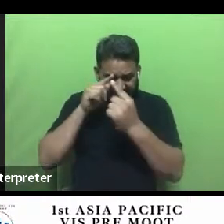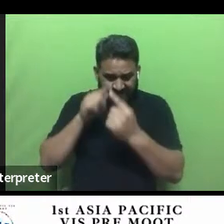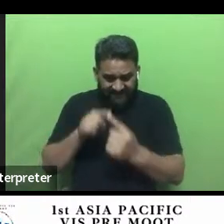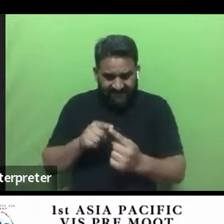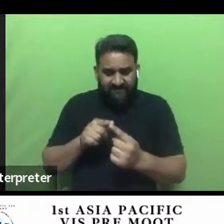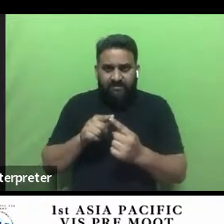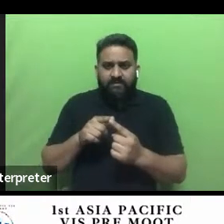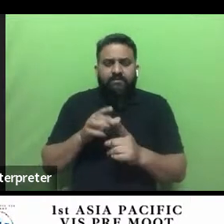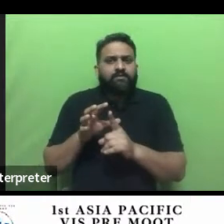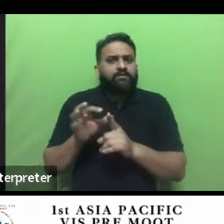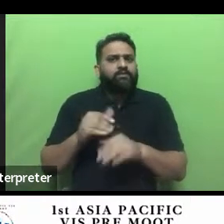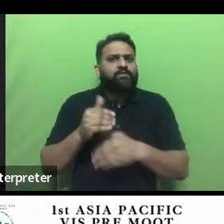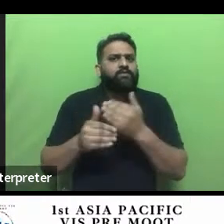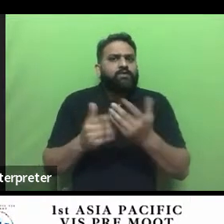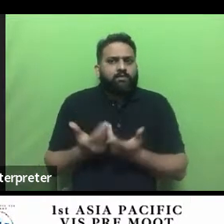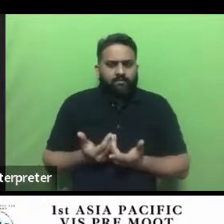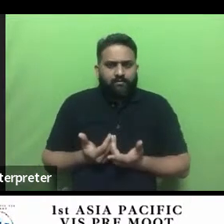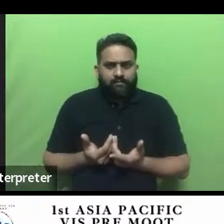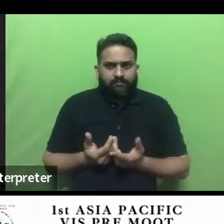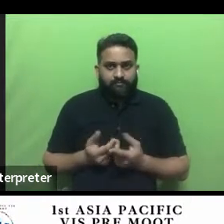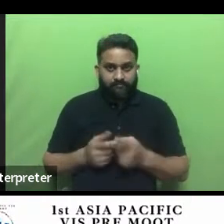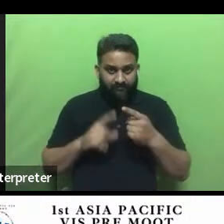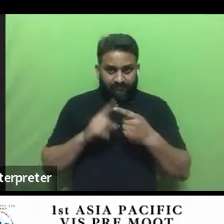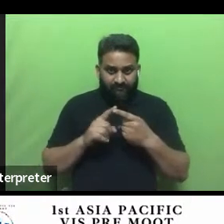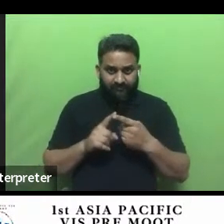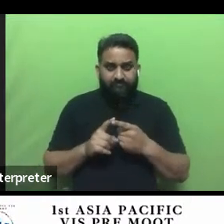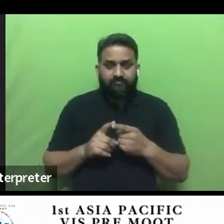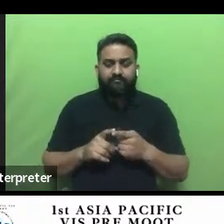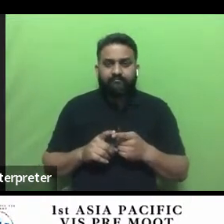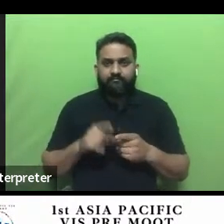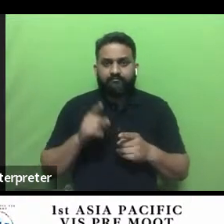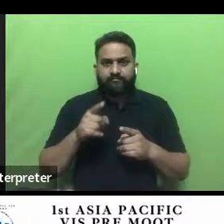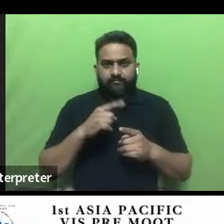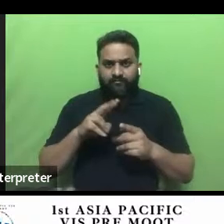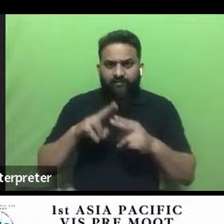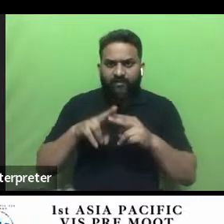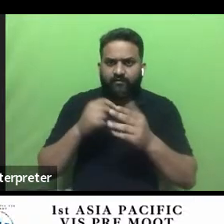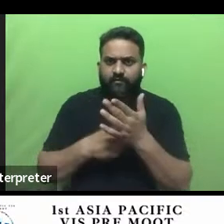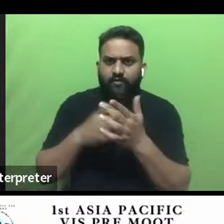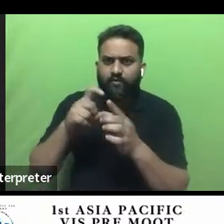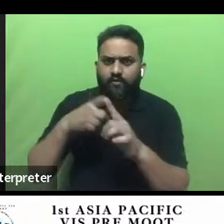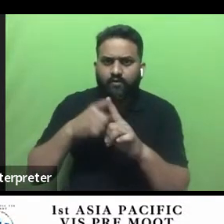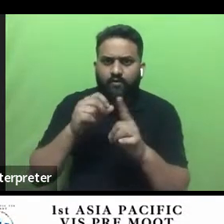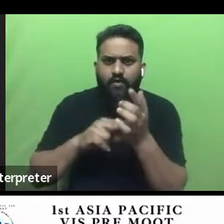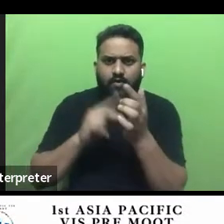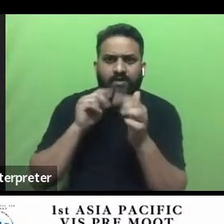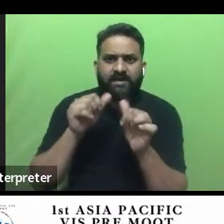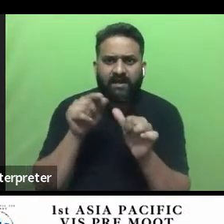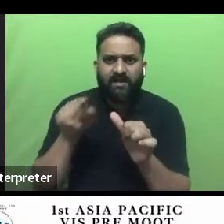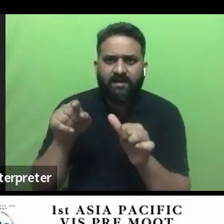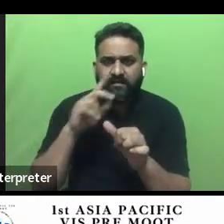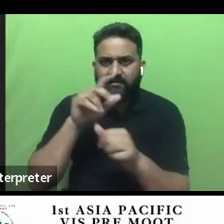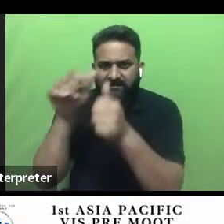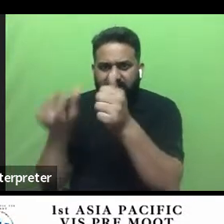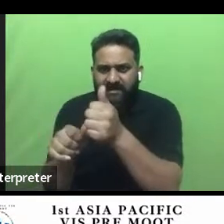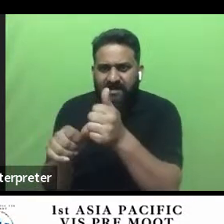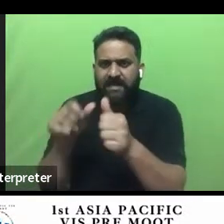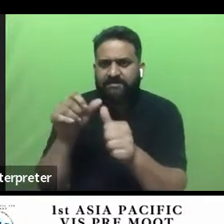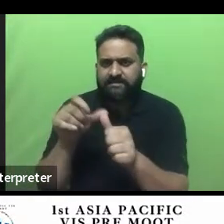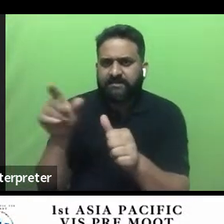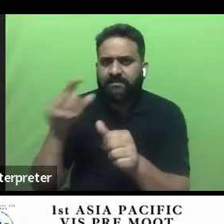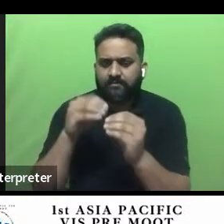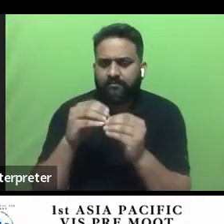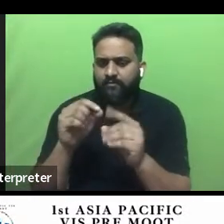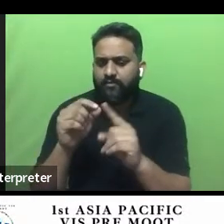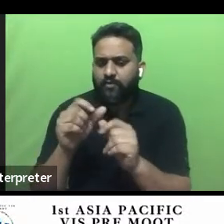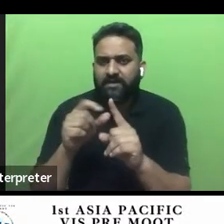to the present contract. First is that Ms. Fauconnier, who was the assistant of Ms. Bhupati and a representative